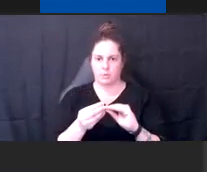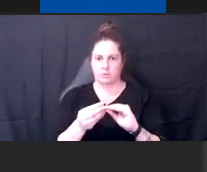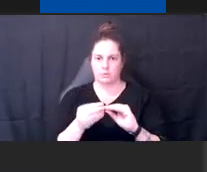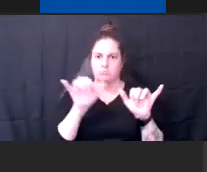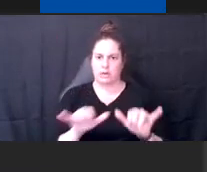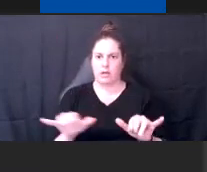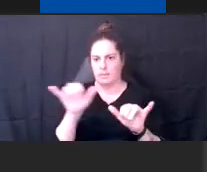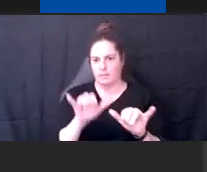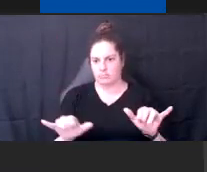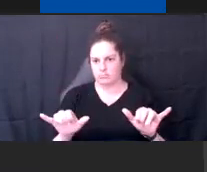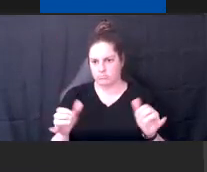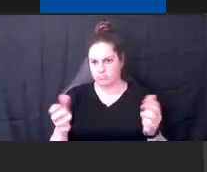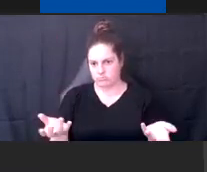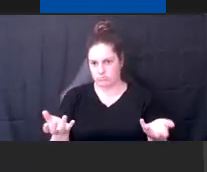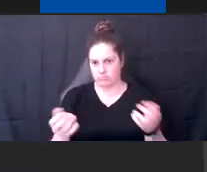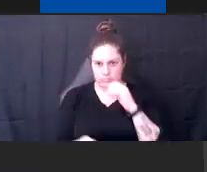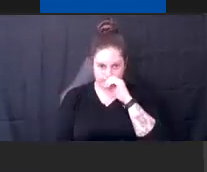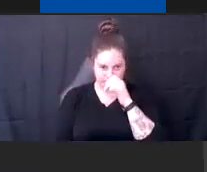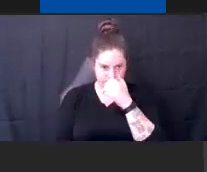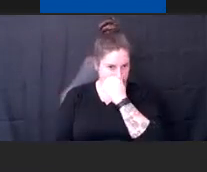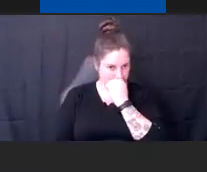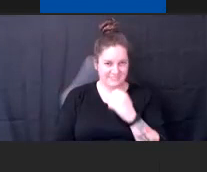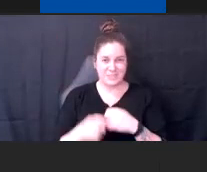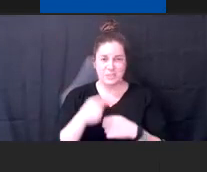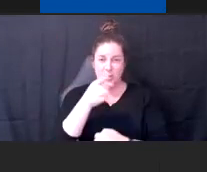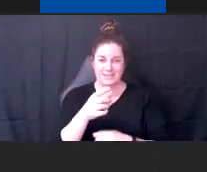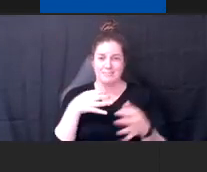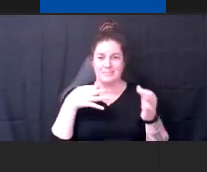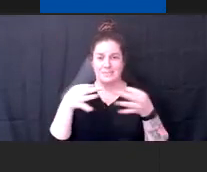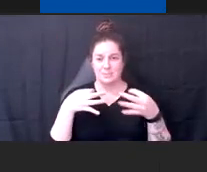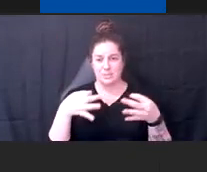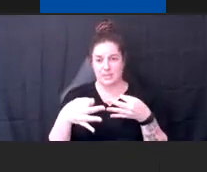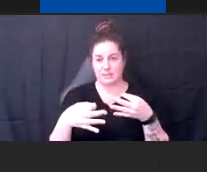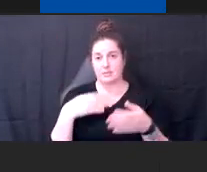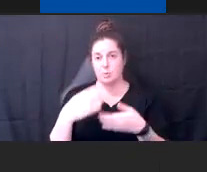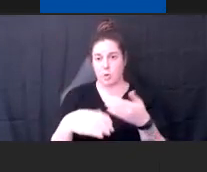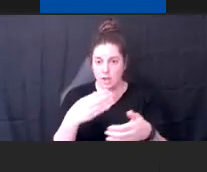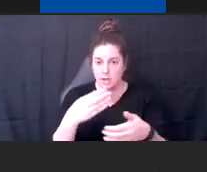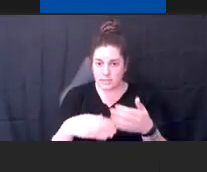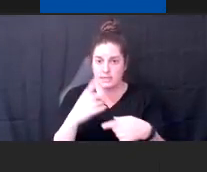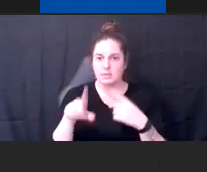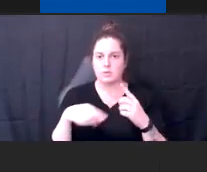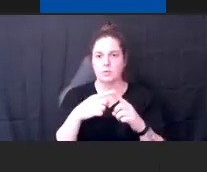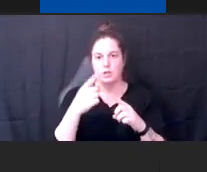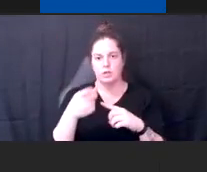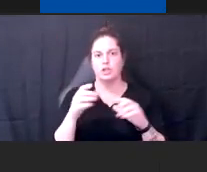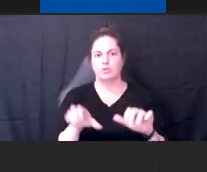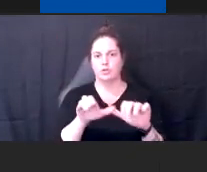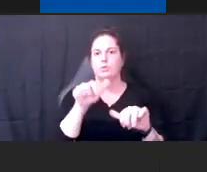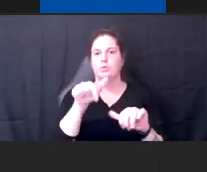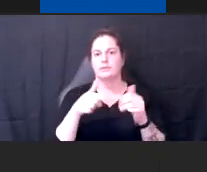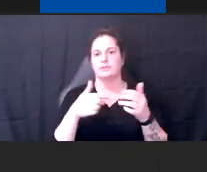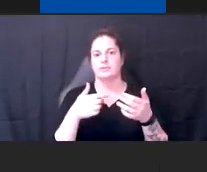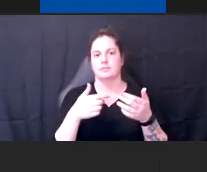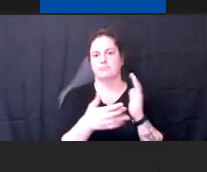So this talks about the process that you go through when you perform dimensional analysis.